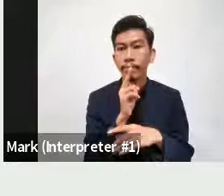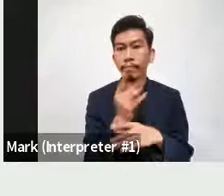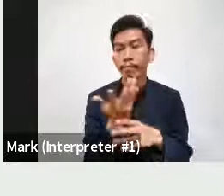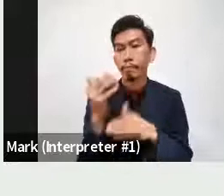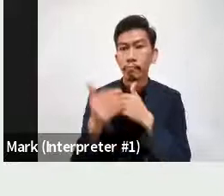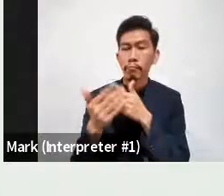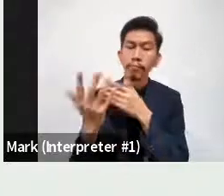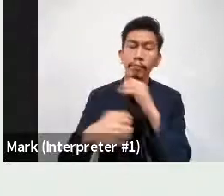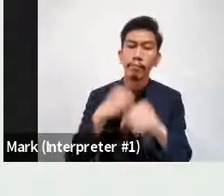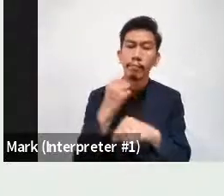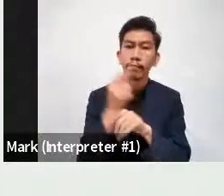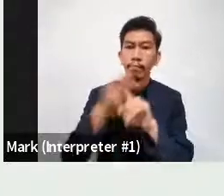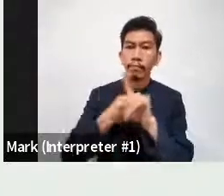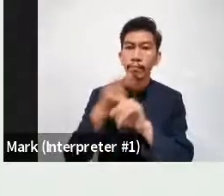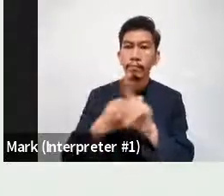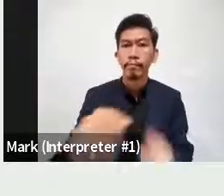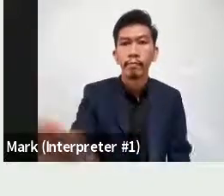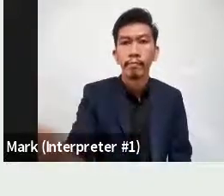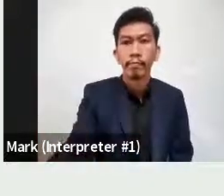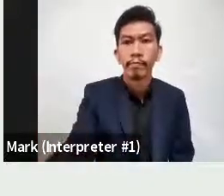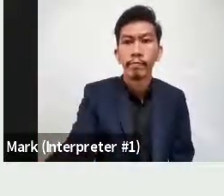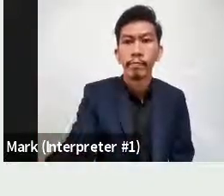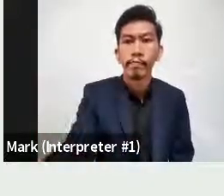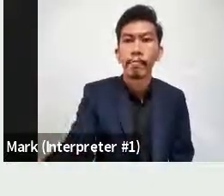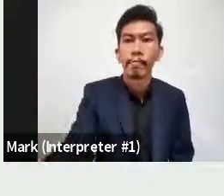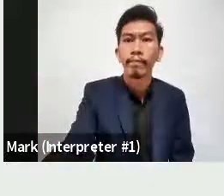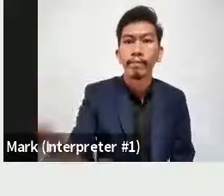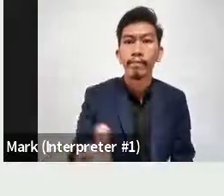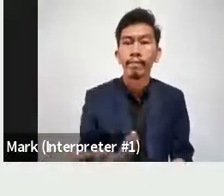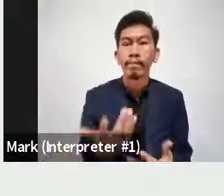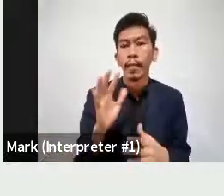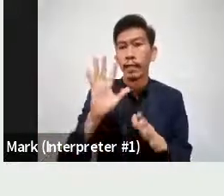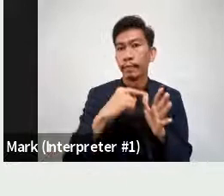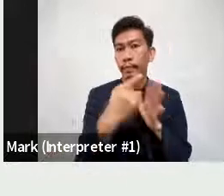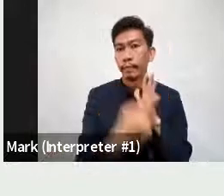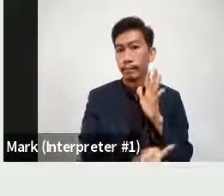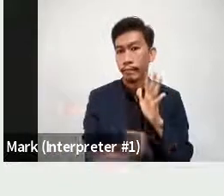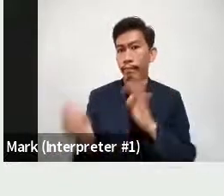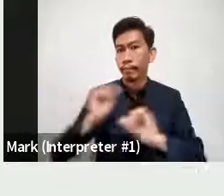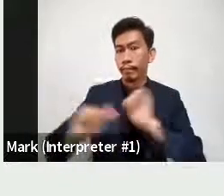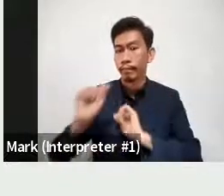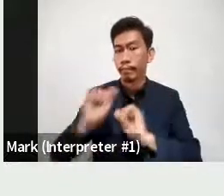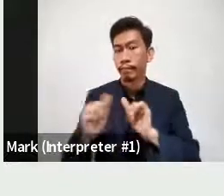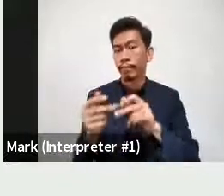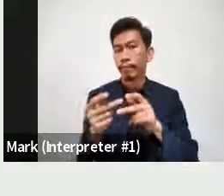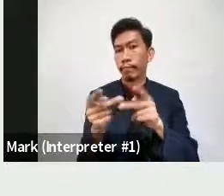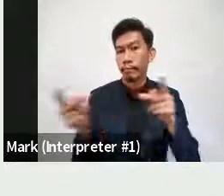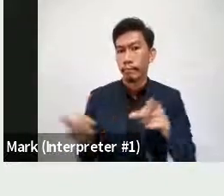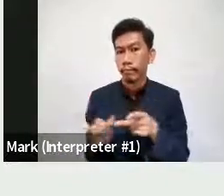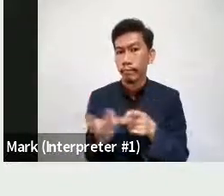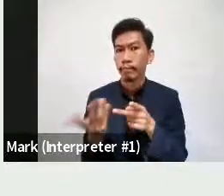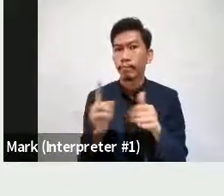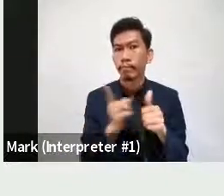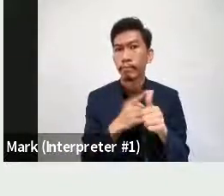our strategy is anchored on Ottawa Charter's 5 action areas, meaning we will go beyond health